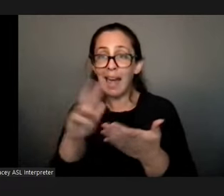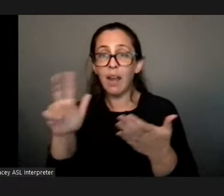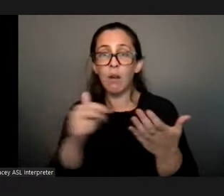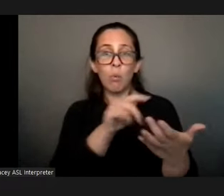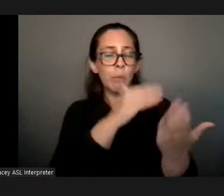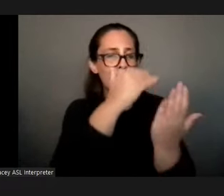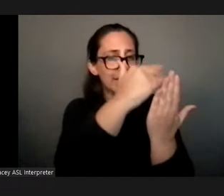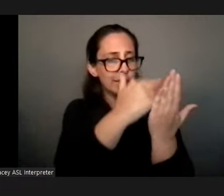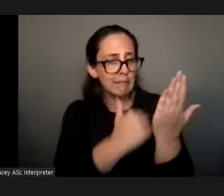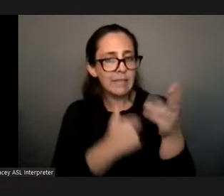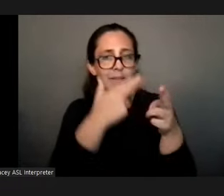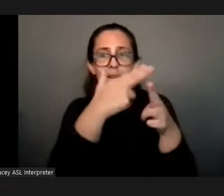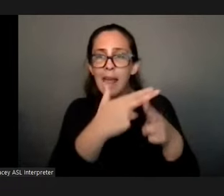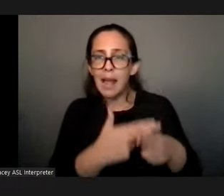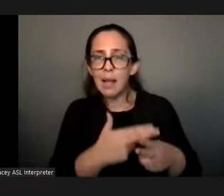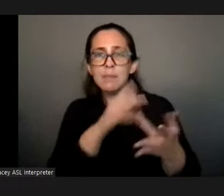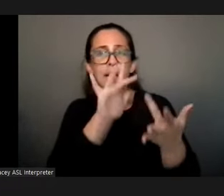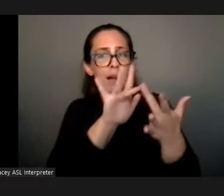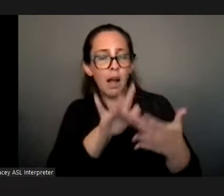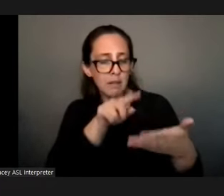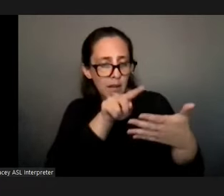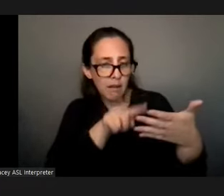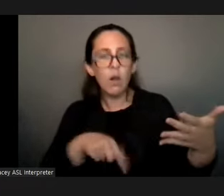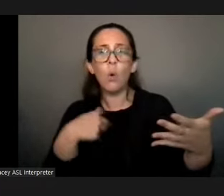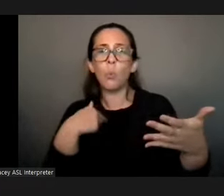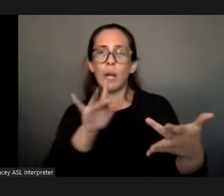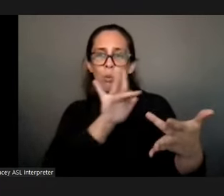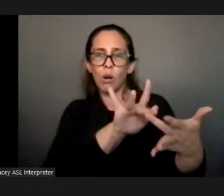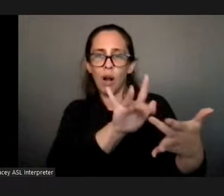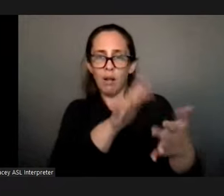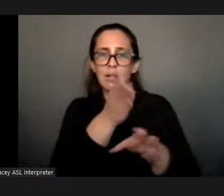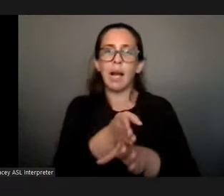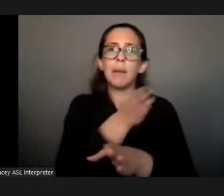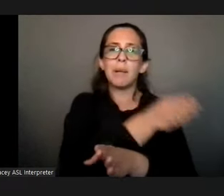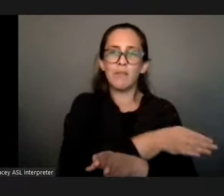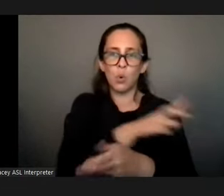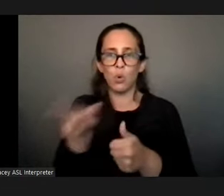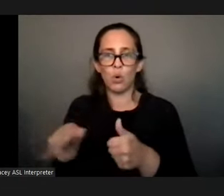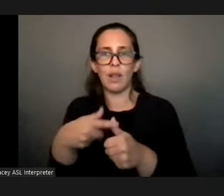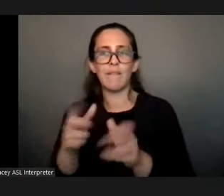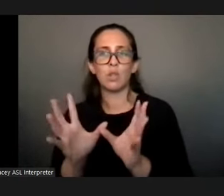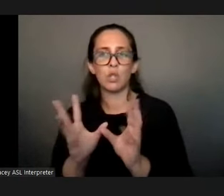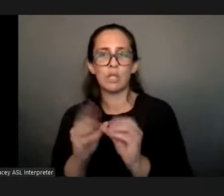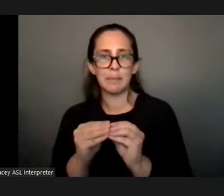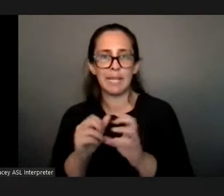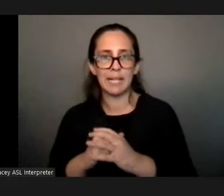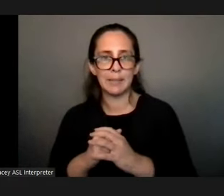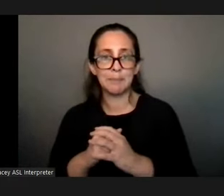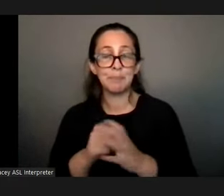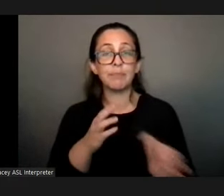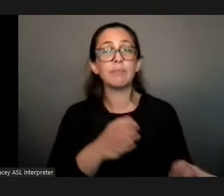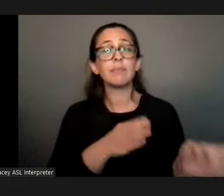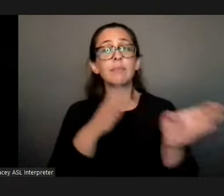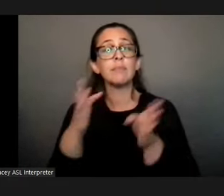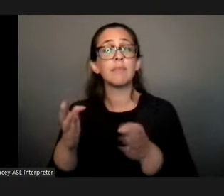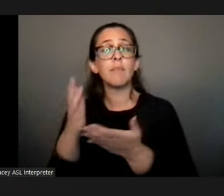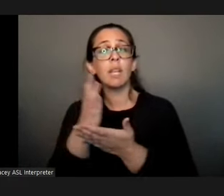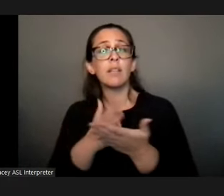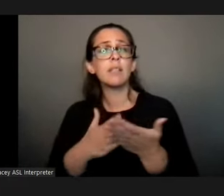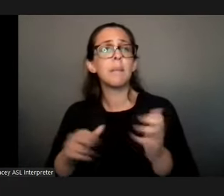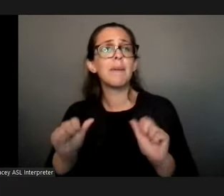contact information, participants will be contacted in advance. We're going to review some of the potential effects of the